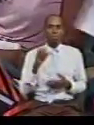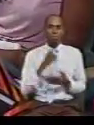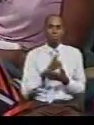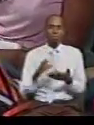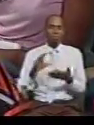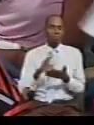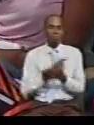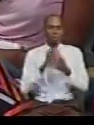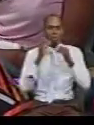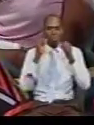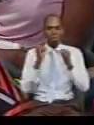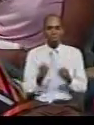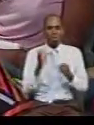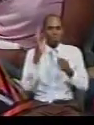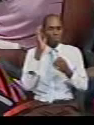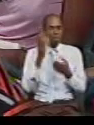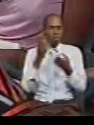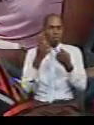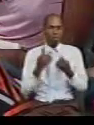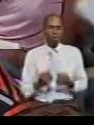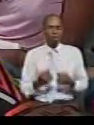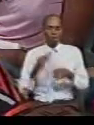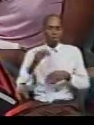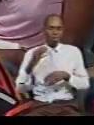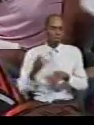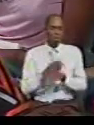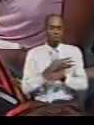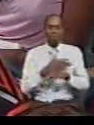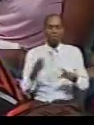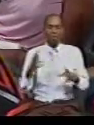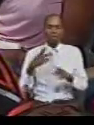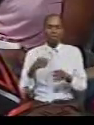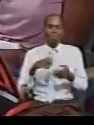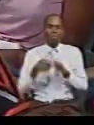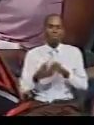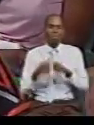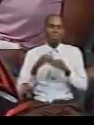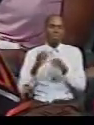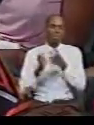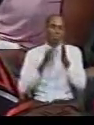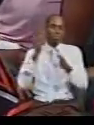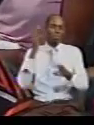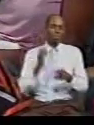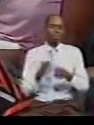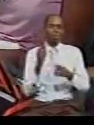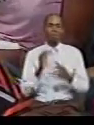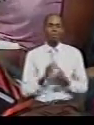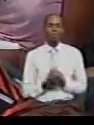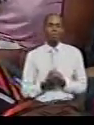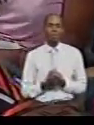Supernatural power will come. Roll away the stone in Jesus' name.